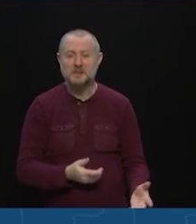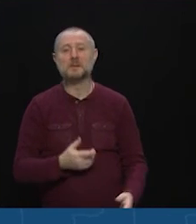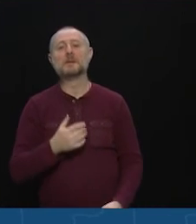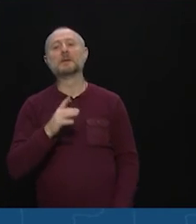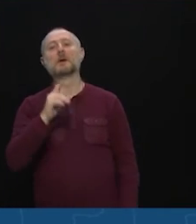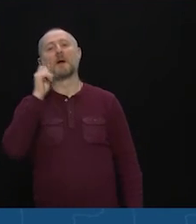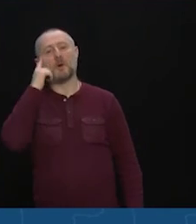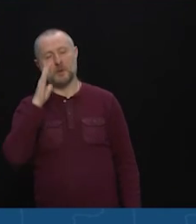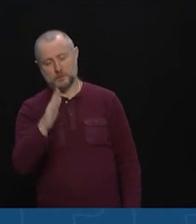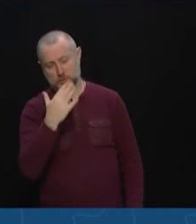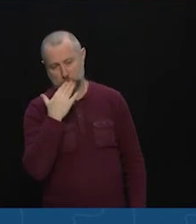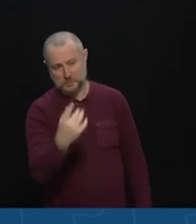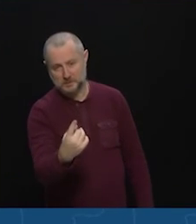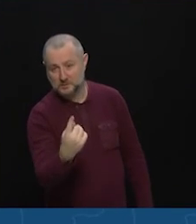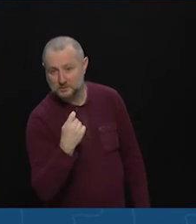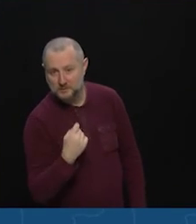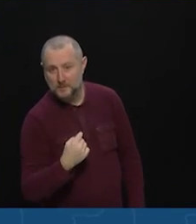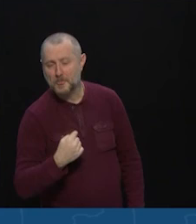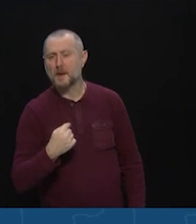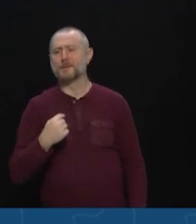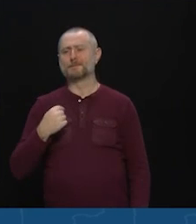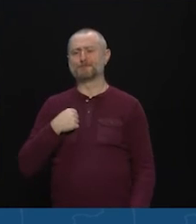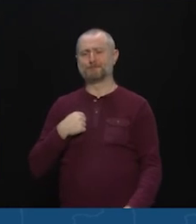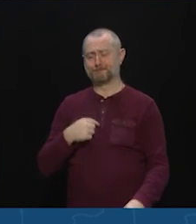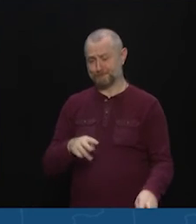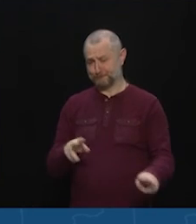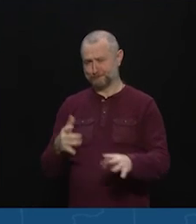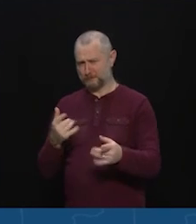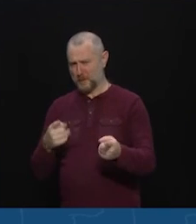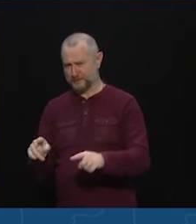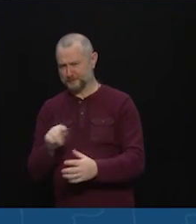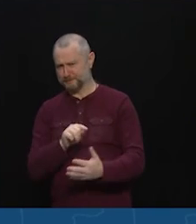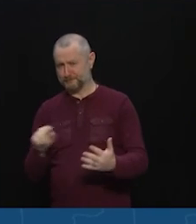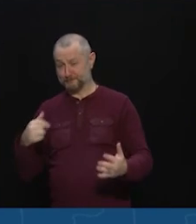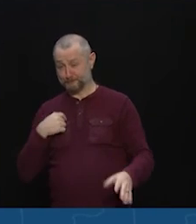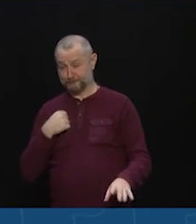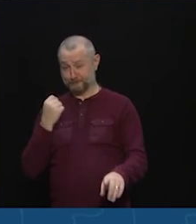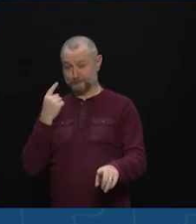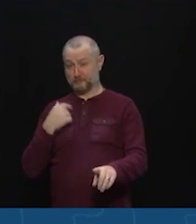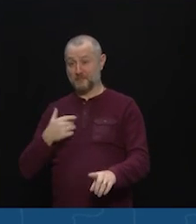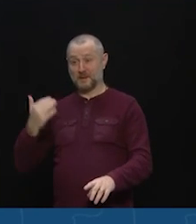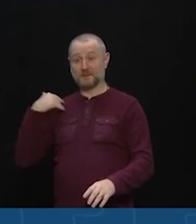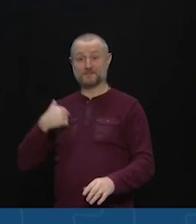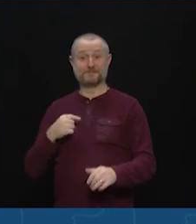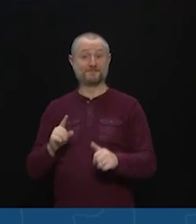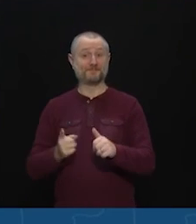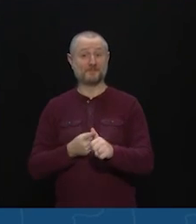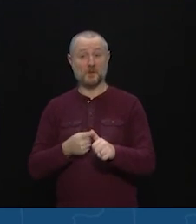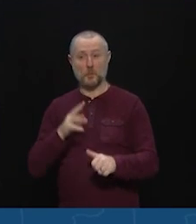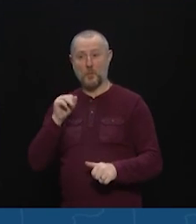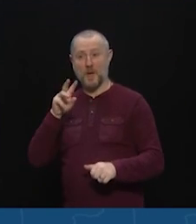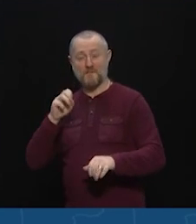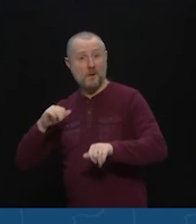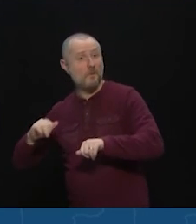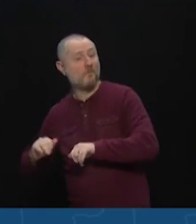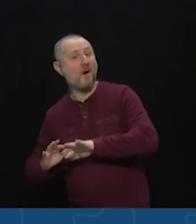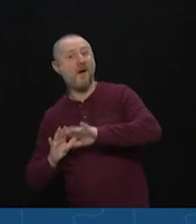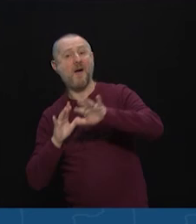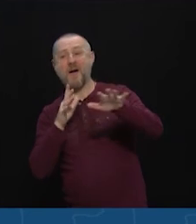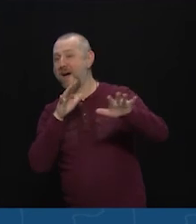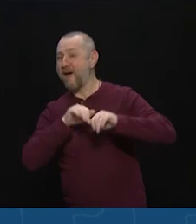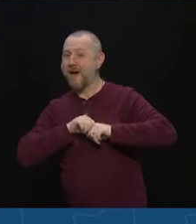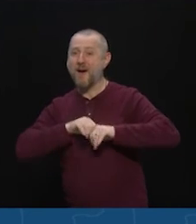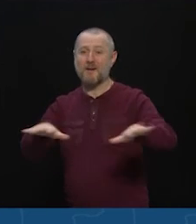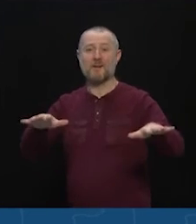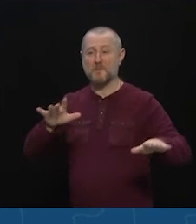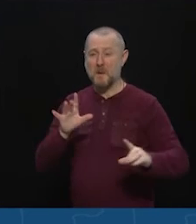at childhood cases. During the first wave, there are almost no cases of children getting sick, almost none. It was such a rarity.